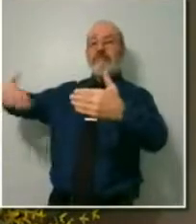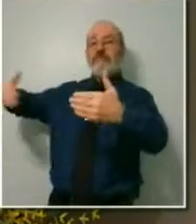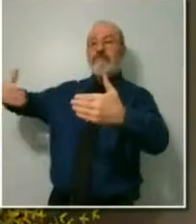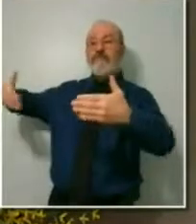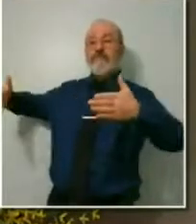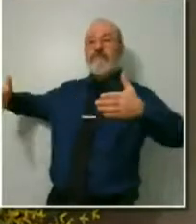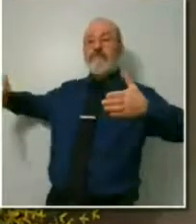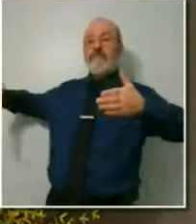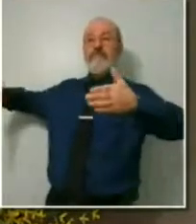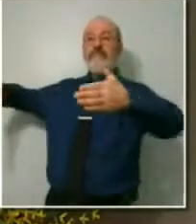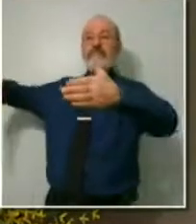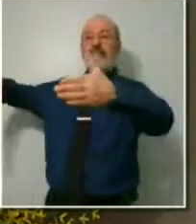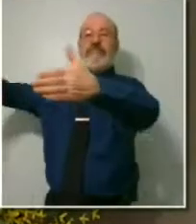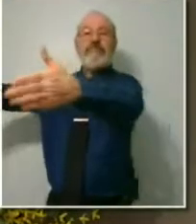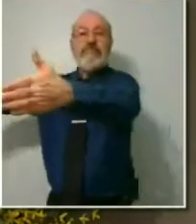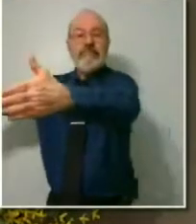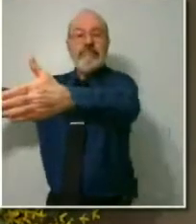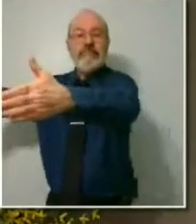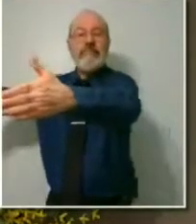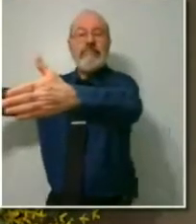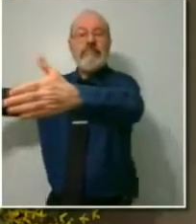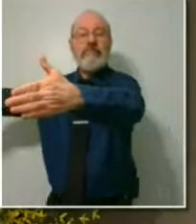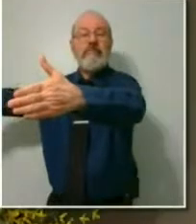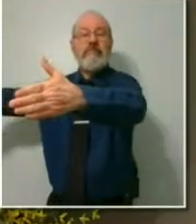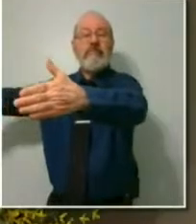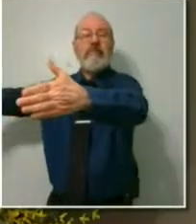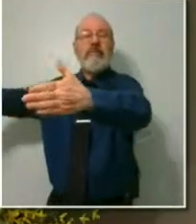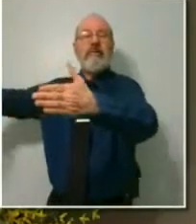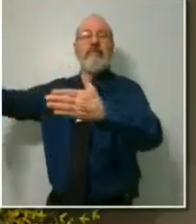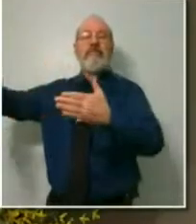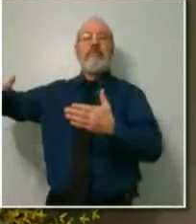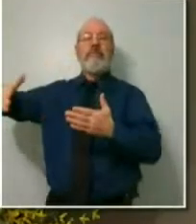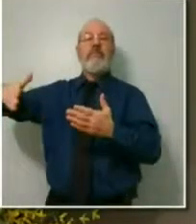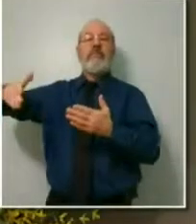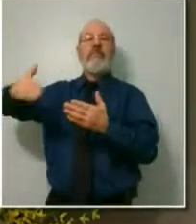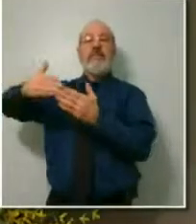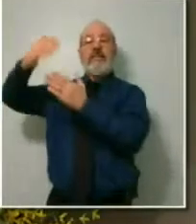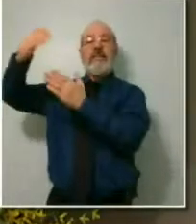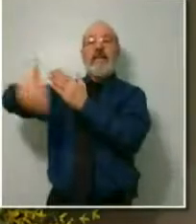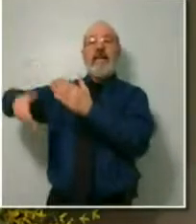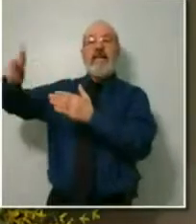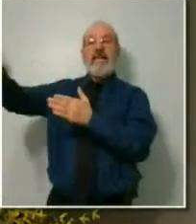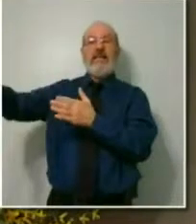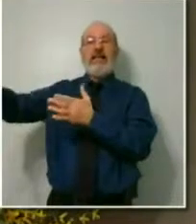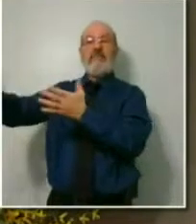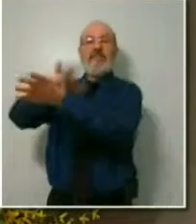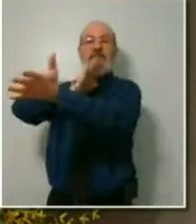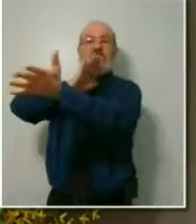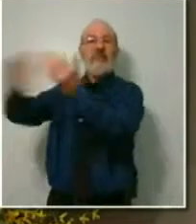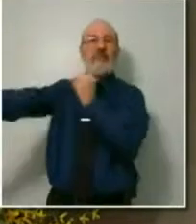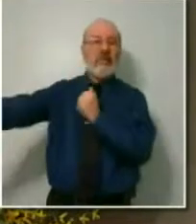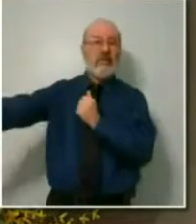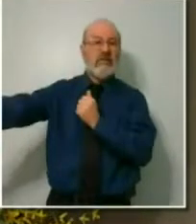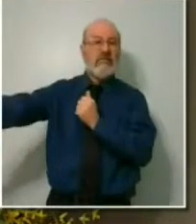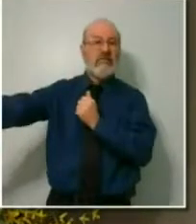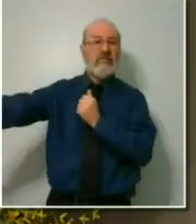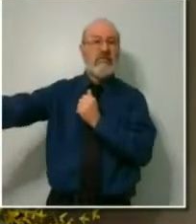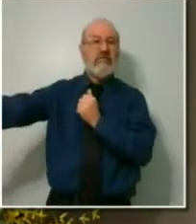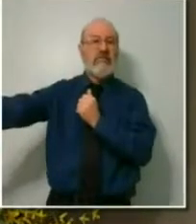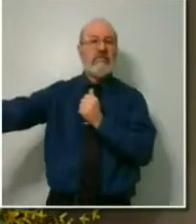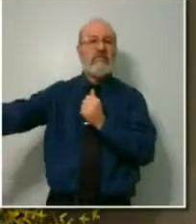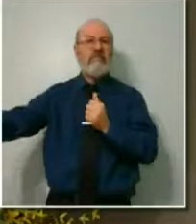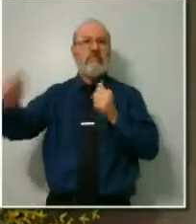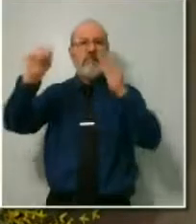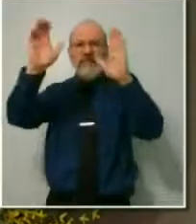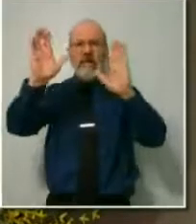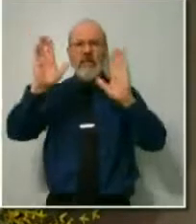the wide gate and the broad and travel the Broadway, the end is destruction. Isn't that wonderful?